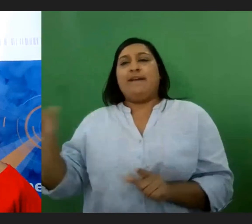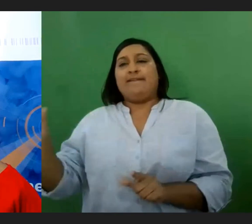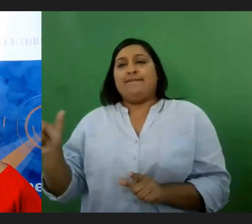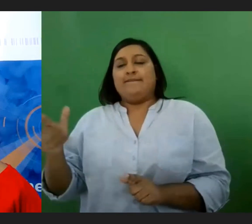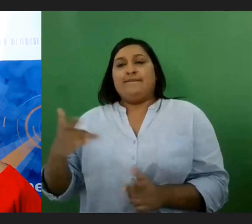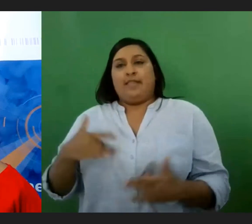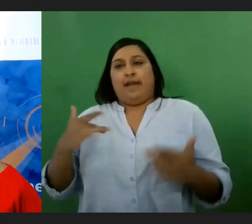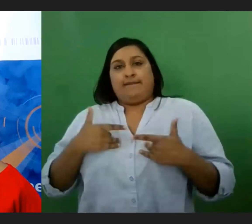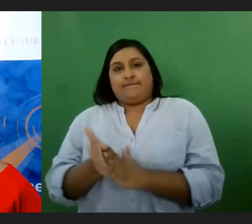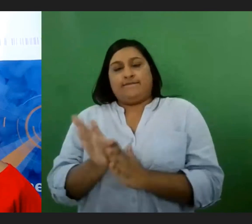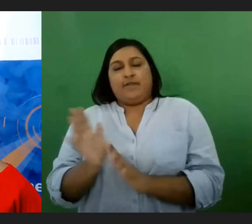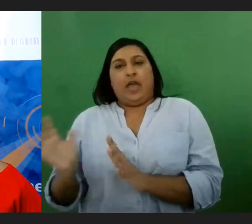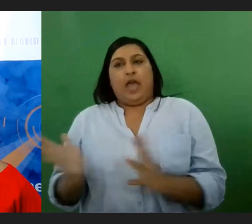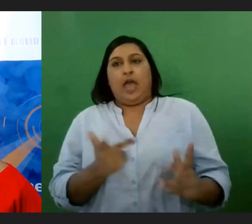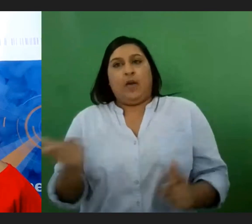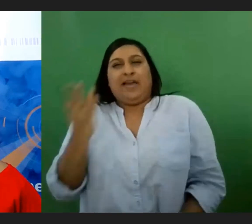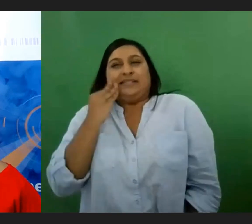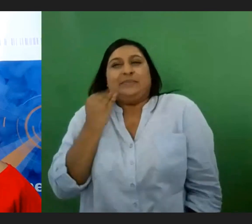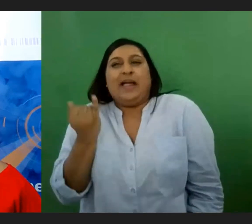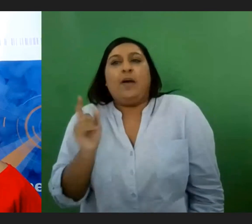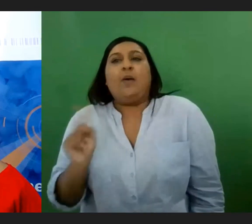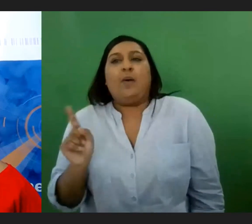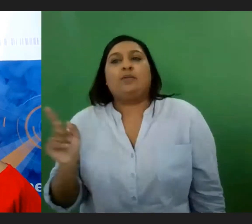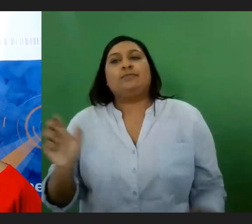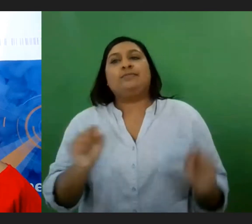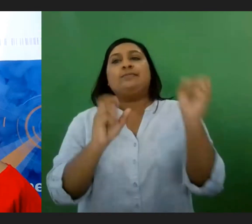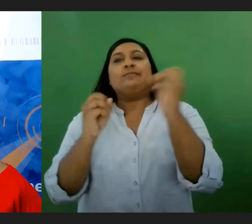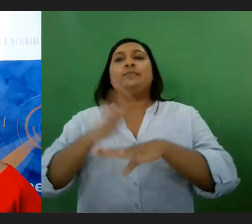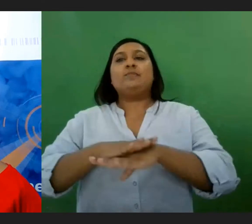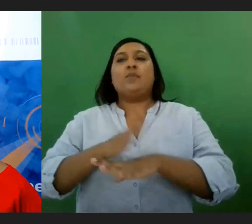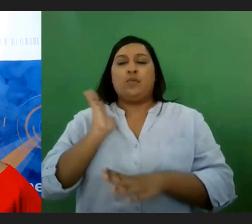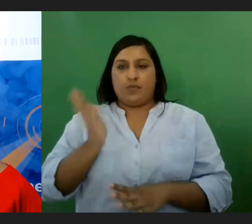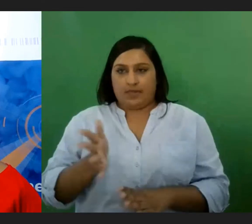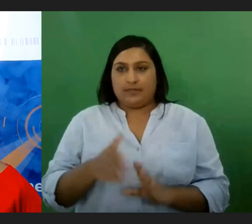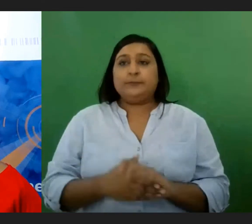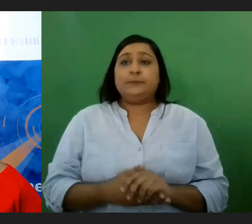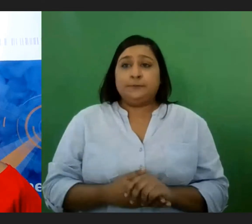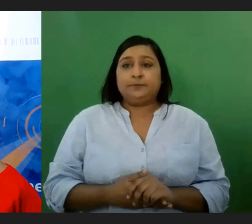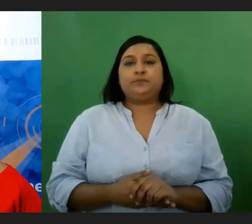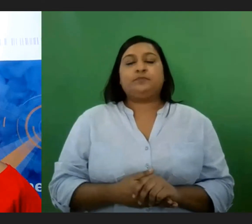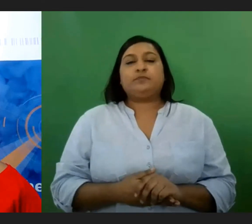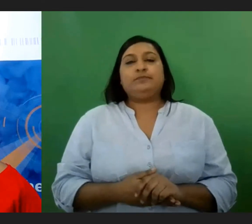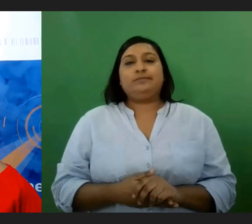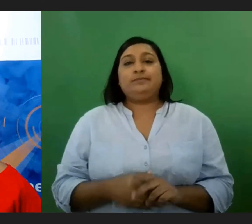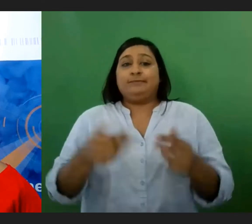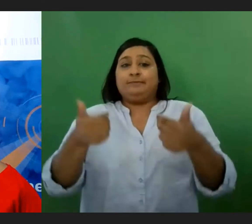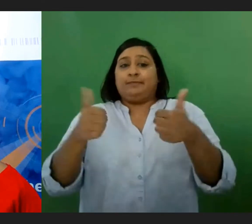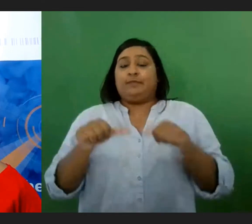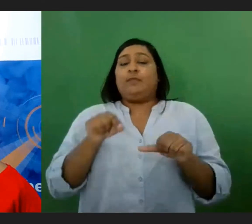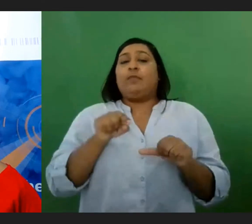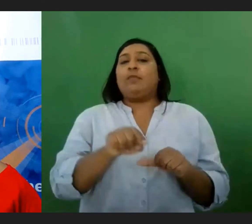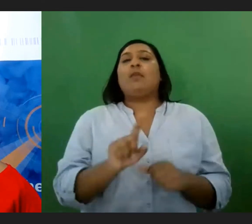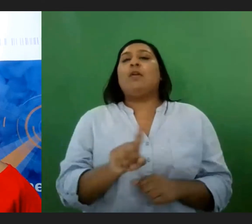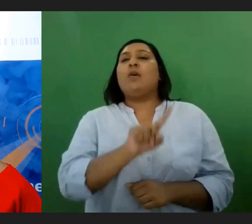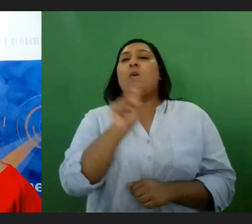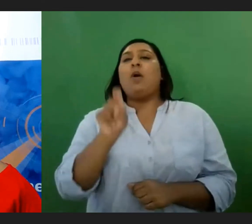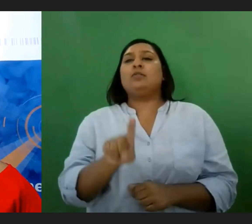2020. I will then facilitate the question and answer session with the assistance of